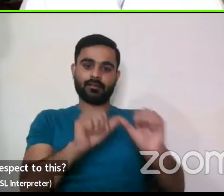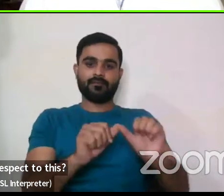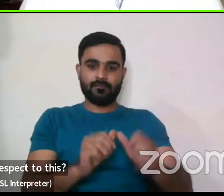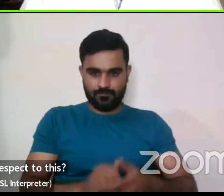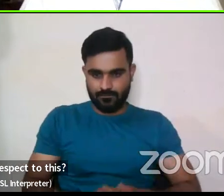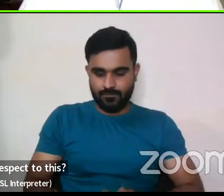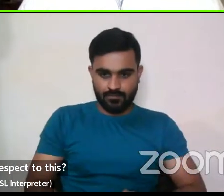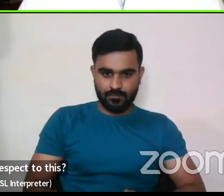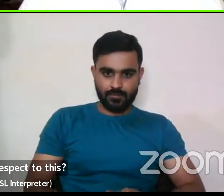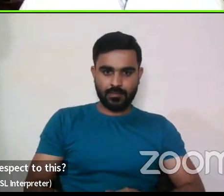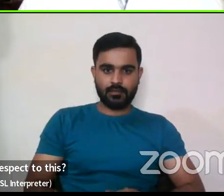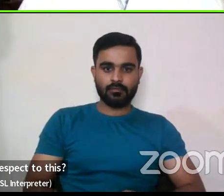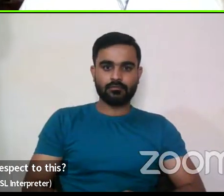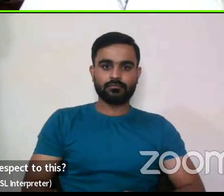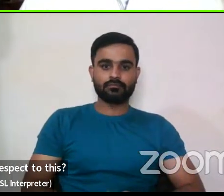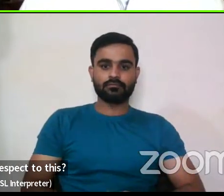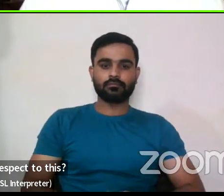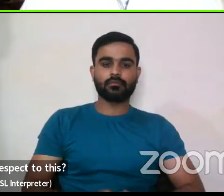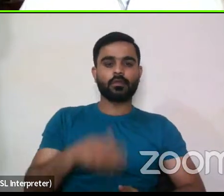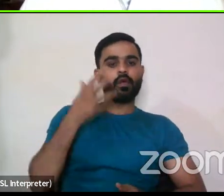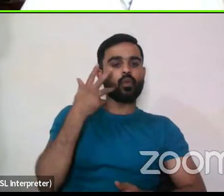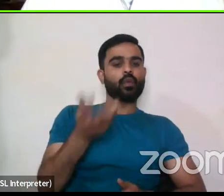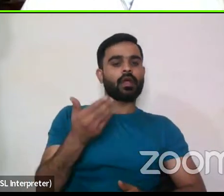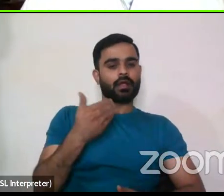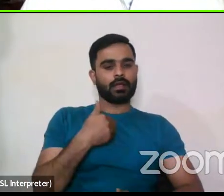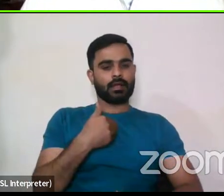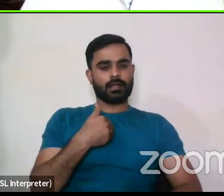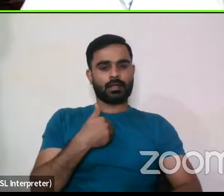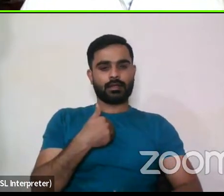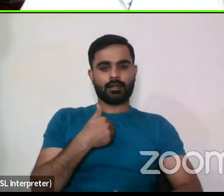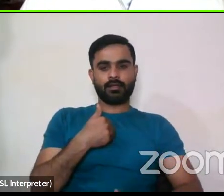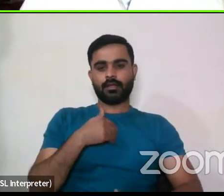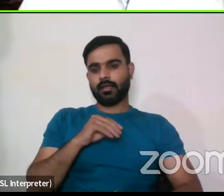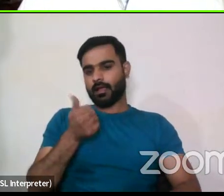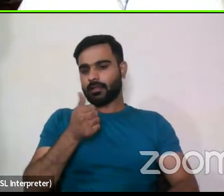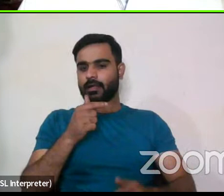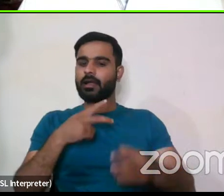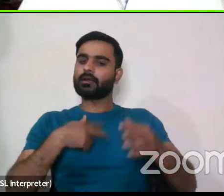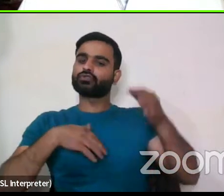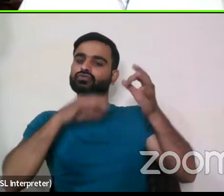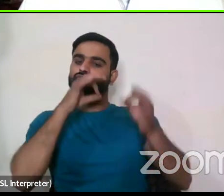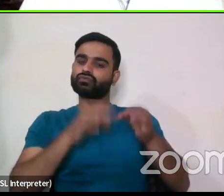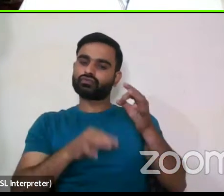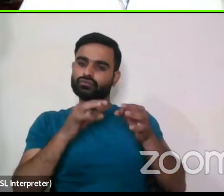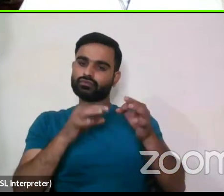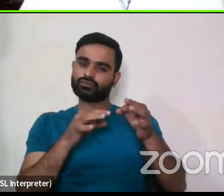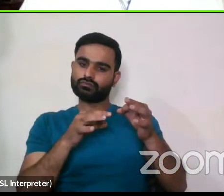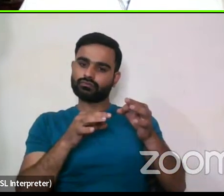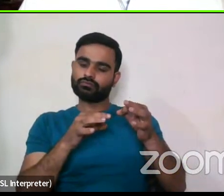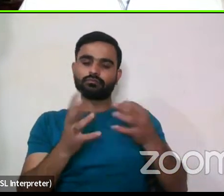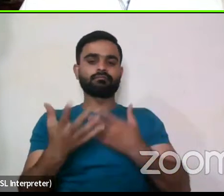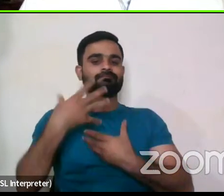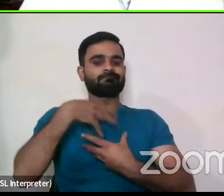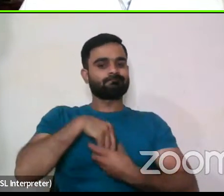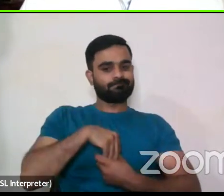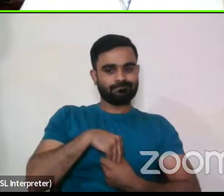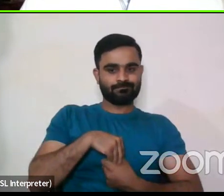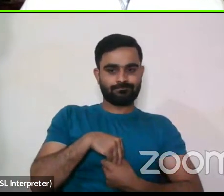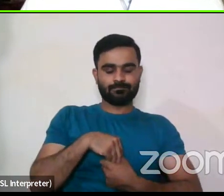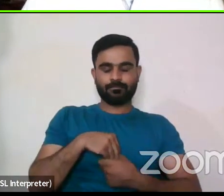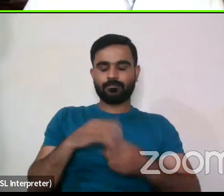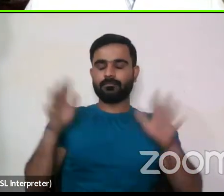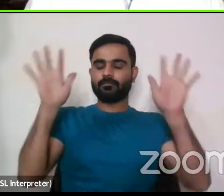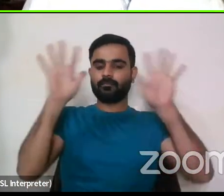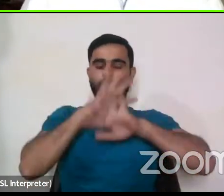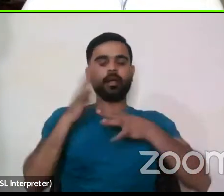mentioned it here as well. Yeah. That while we take from other jurisdictions, we must not just adopt them blindly.